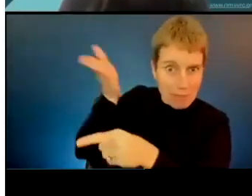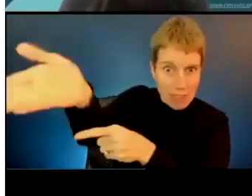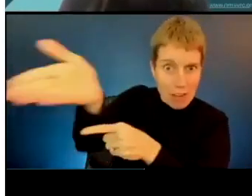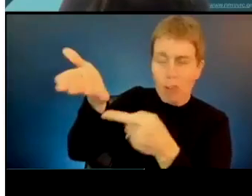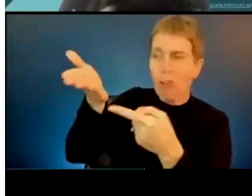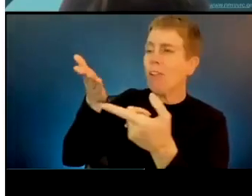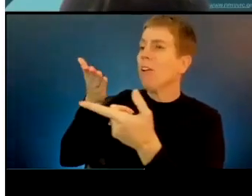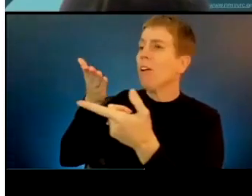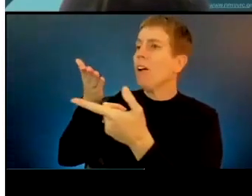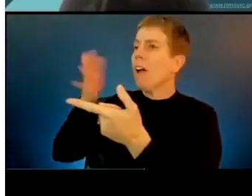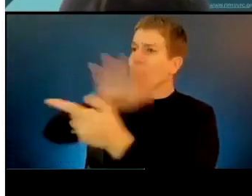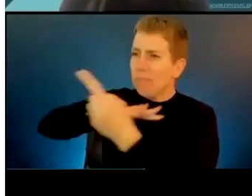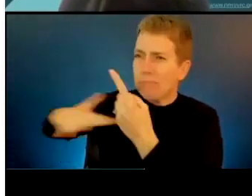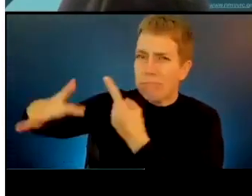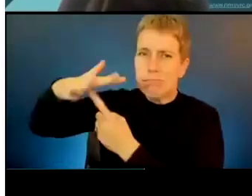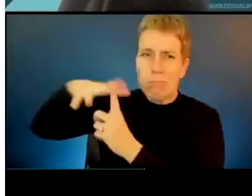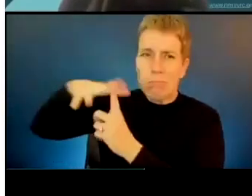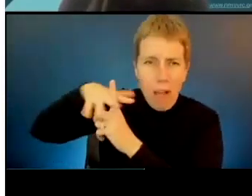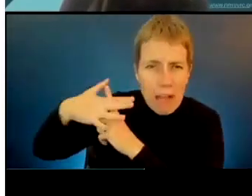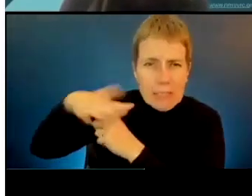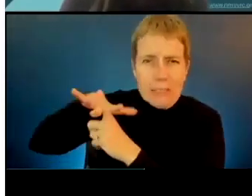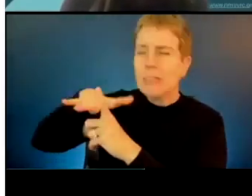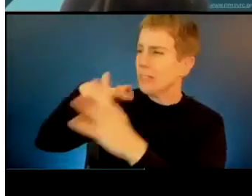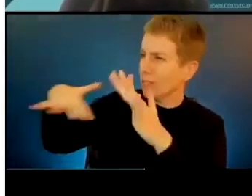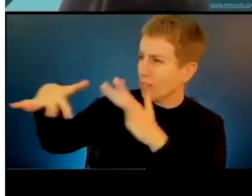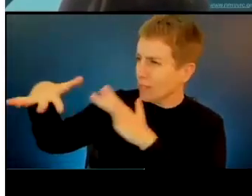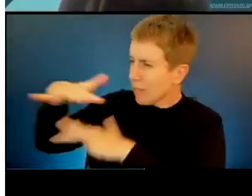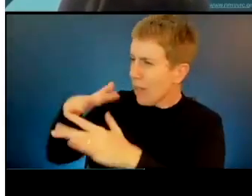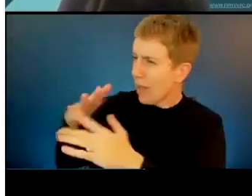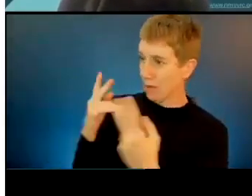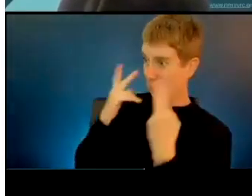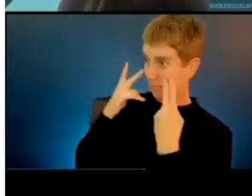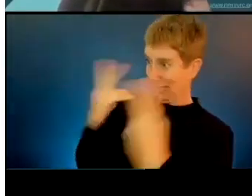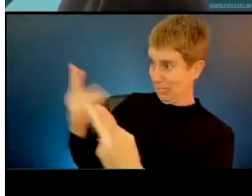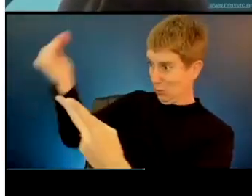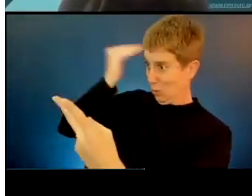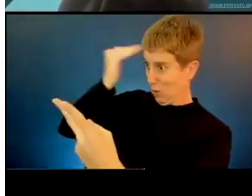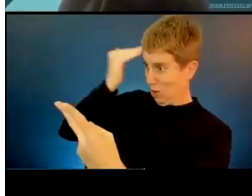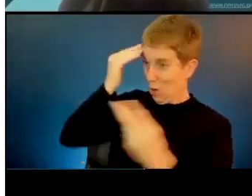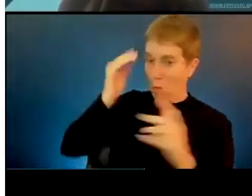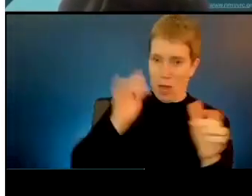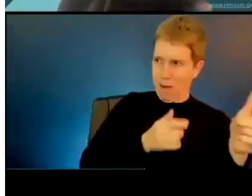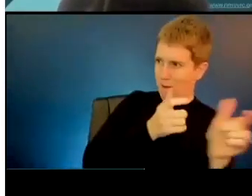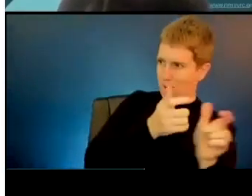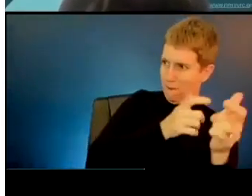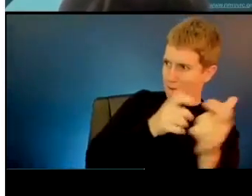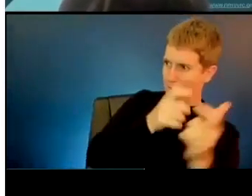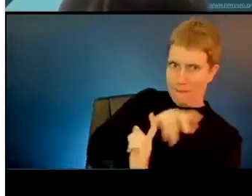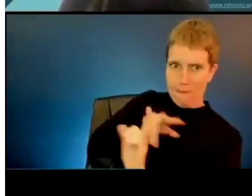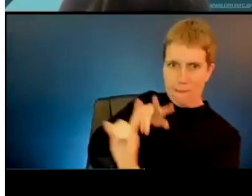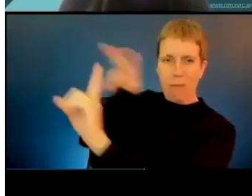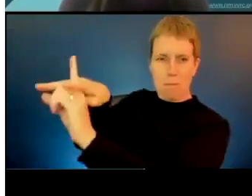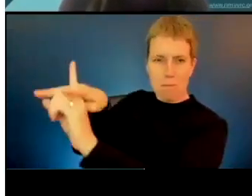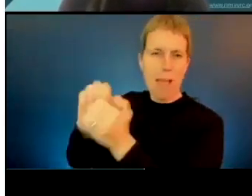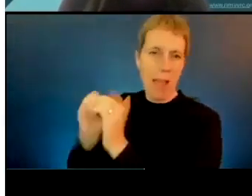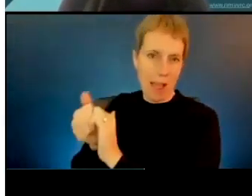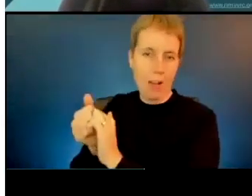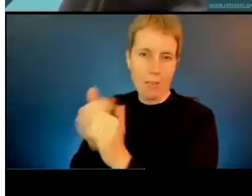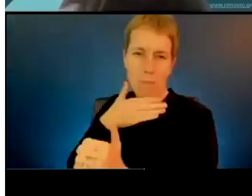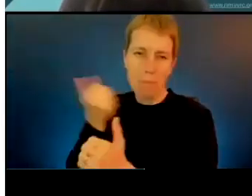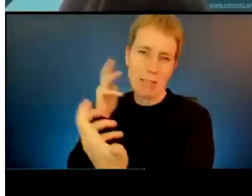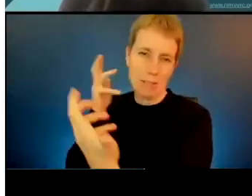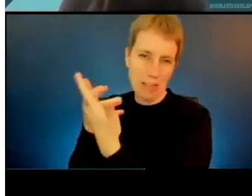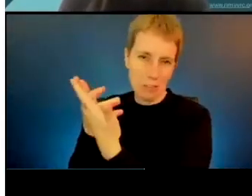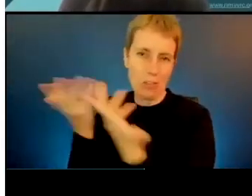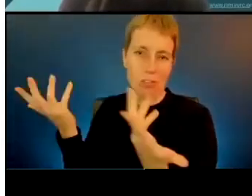the landscape that they're already dealing with, whether that's around traumas or around already sociodemographic barriers,